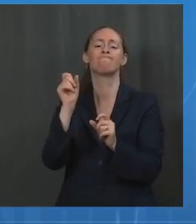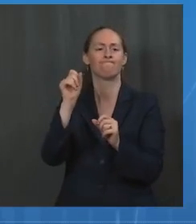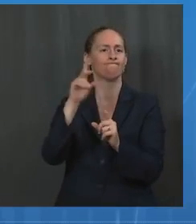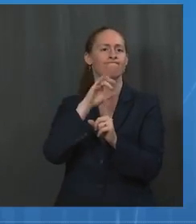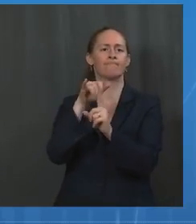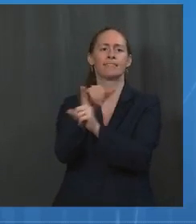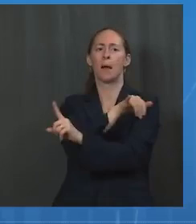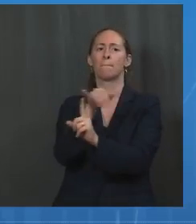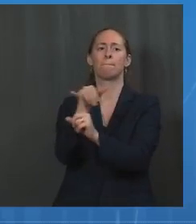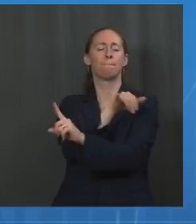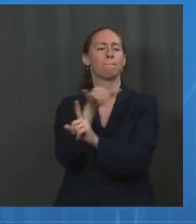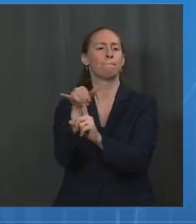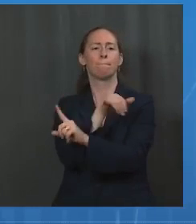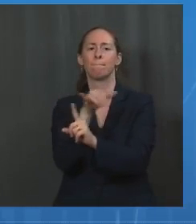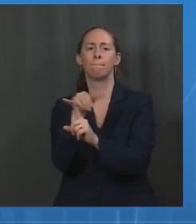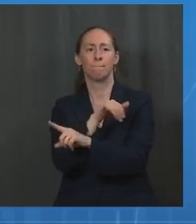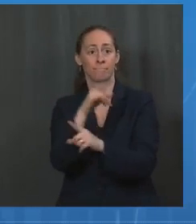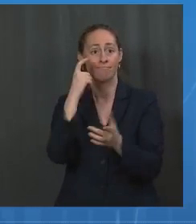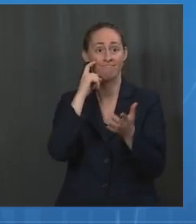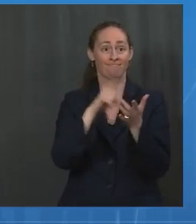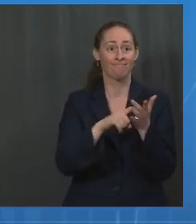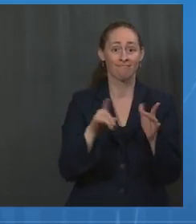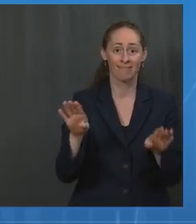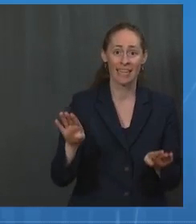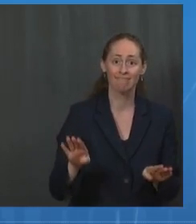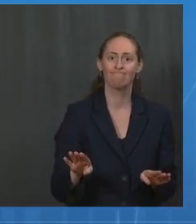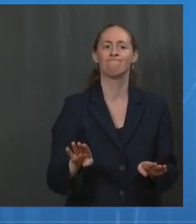number of cases that we are seeing as increasing.